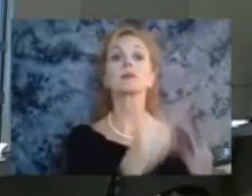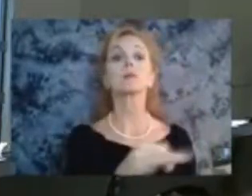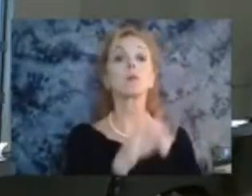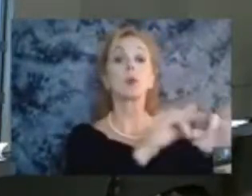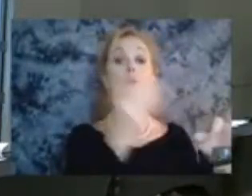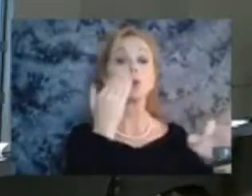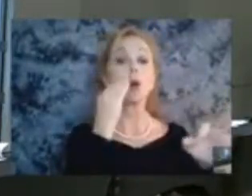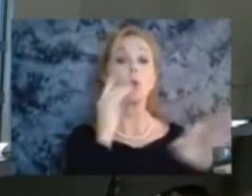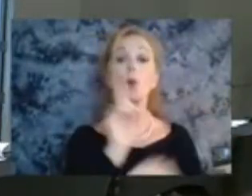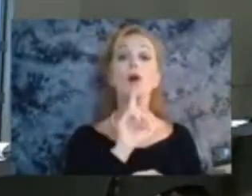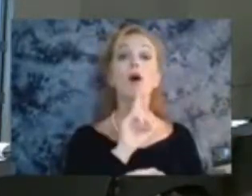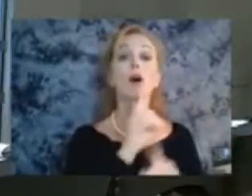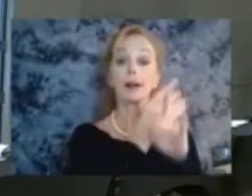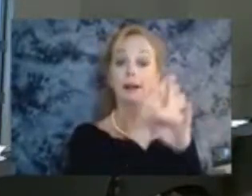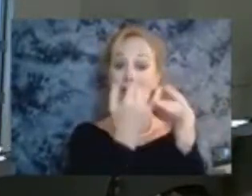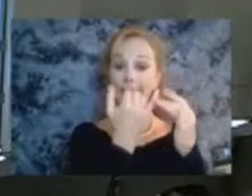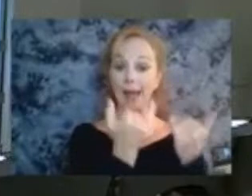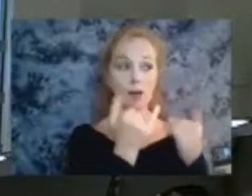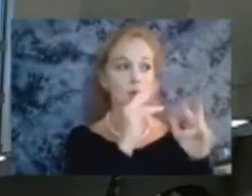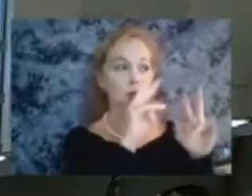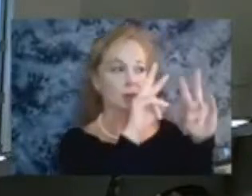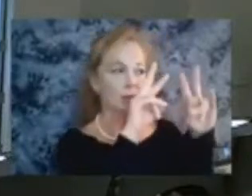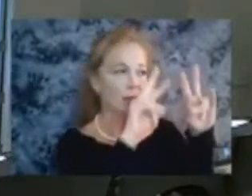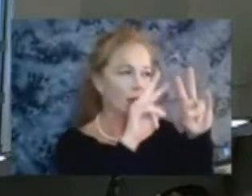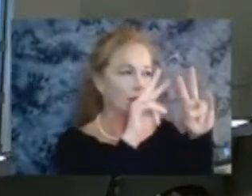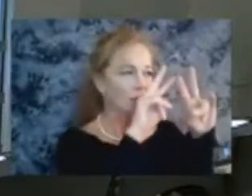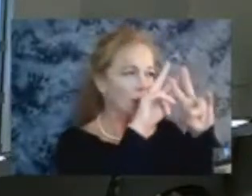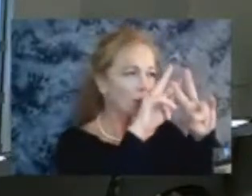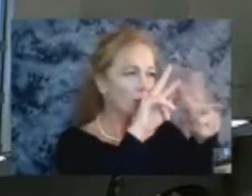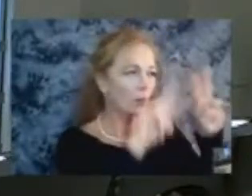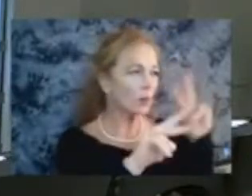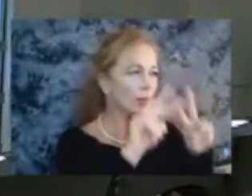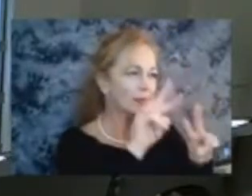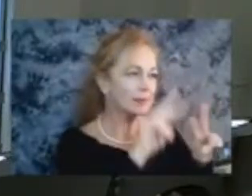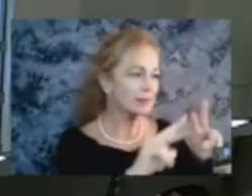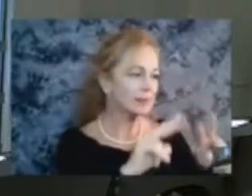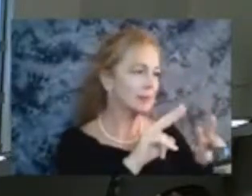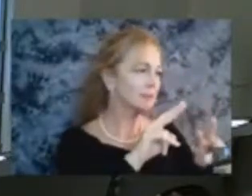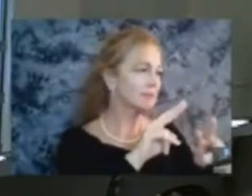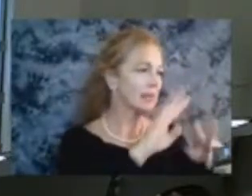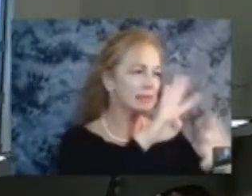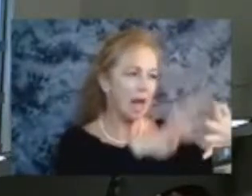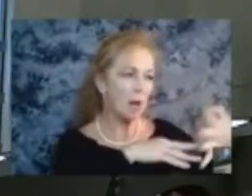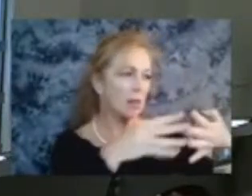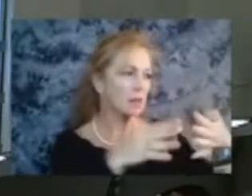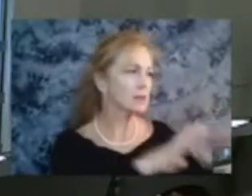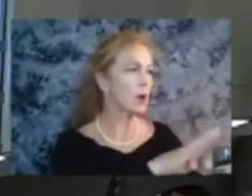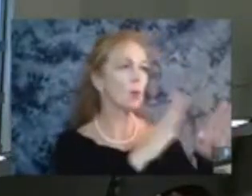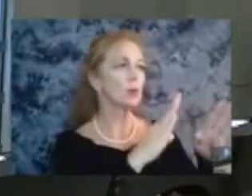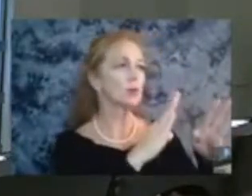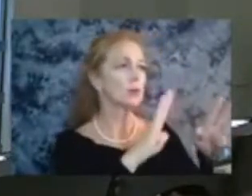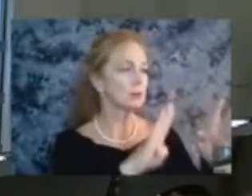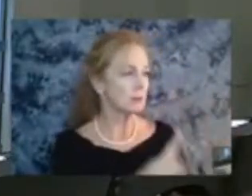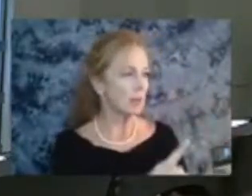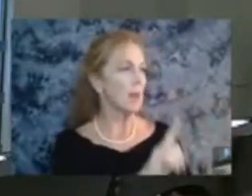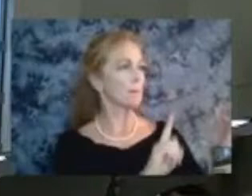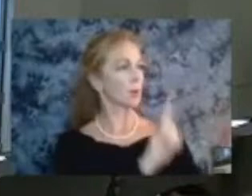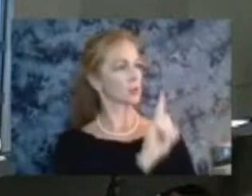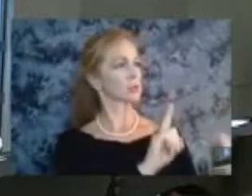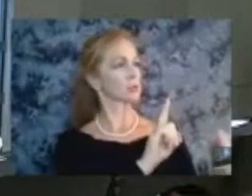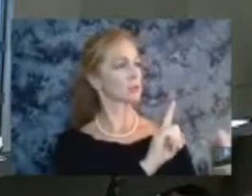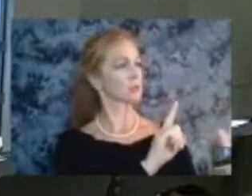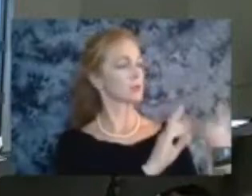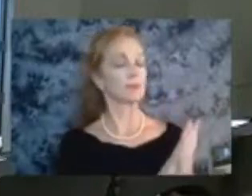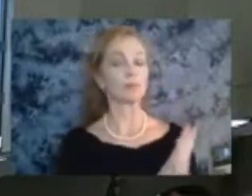now as we look at timelines to open in person. And if I could add to that, you're absolutely correct. It